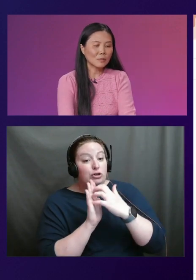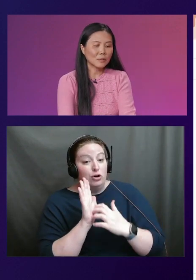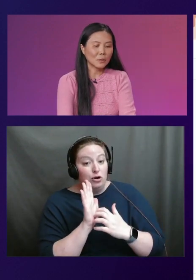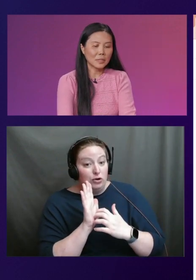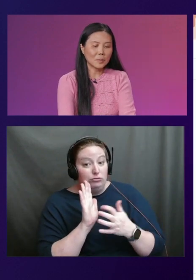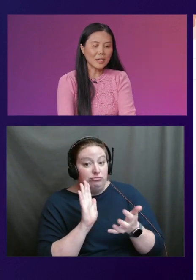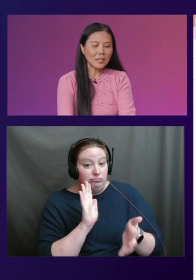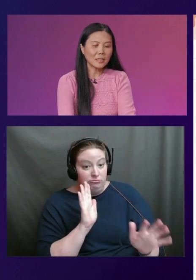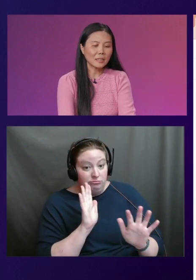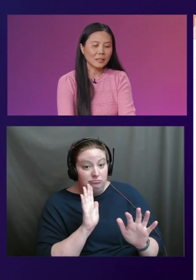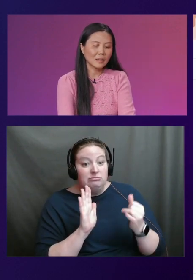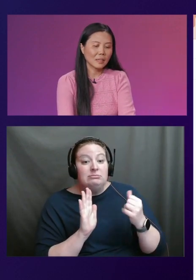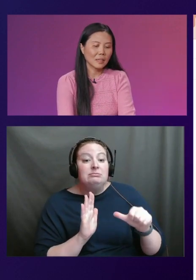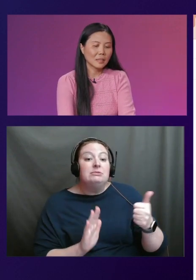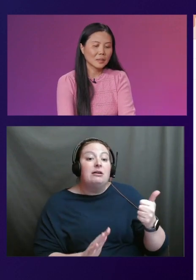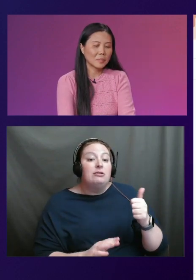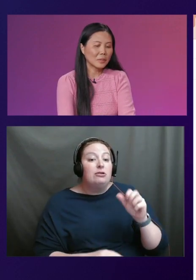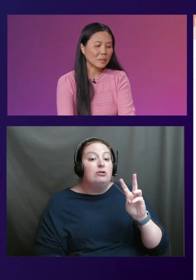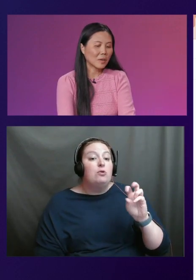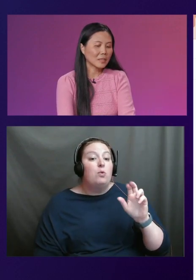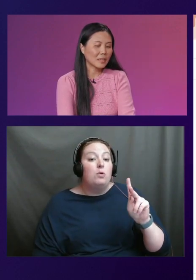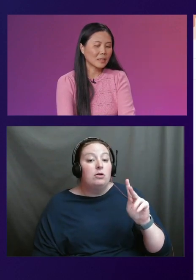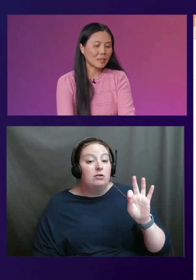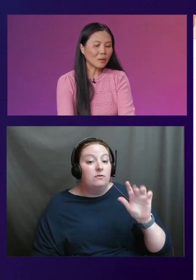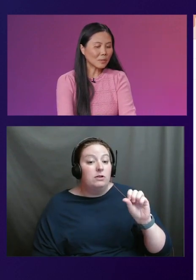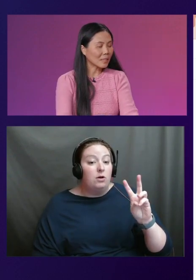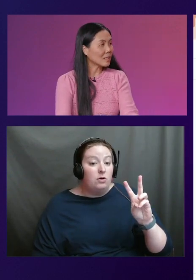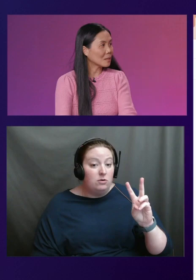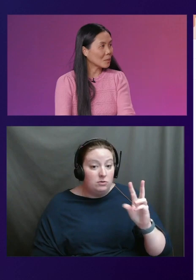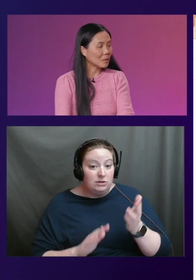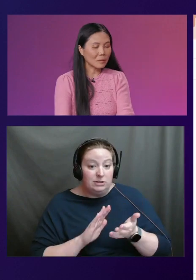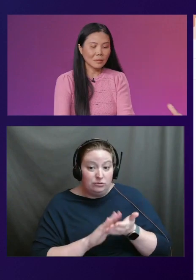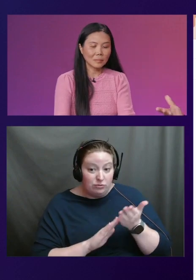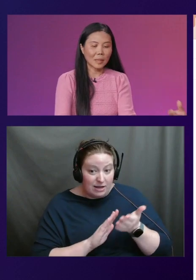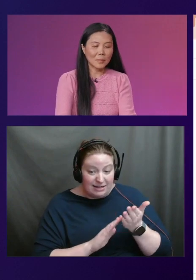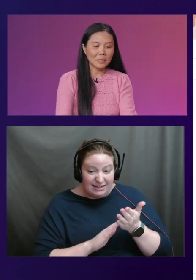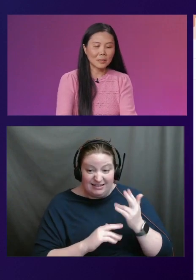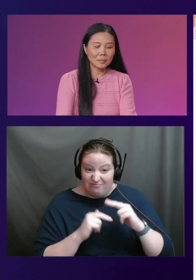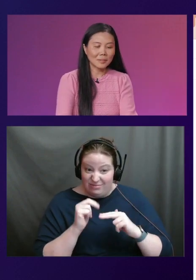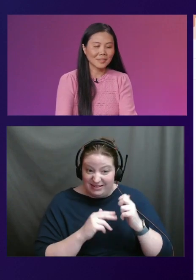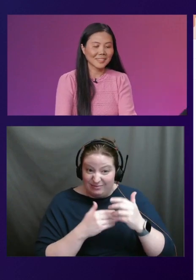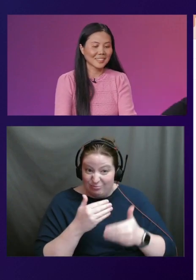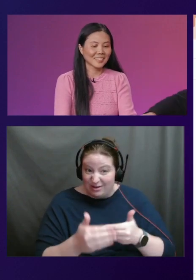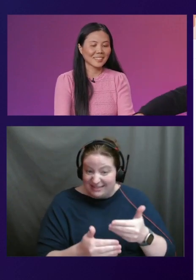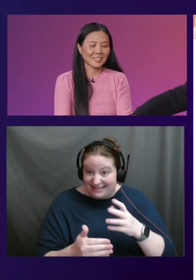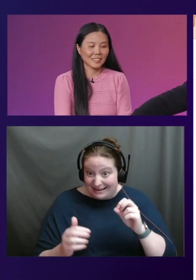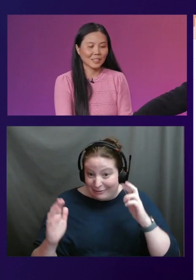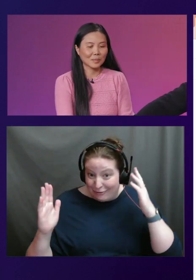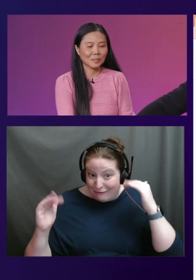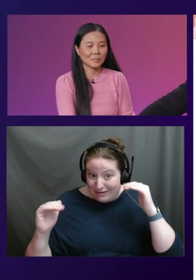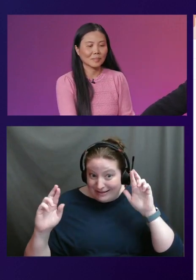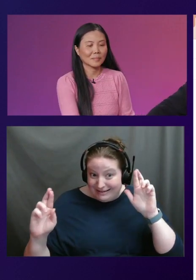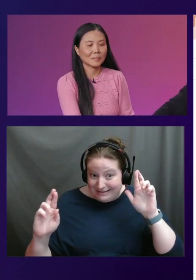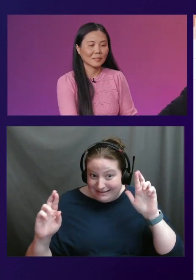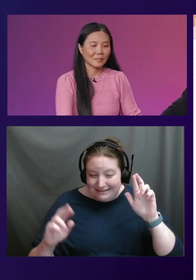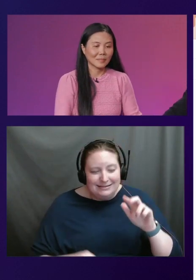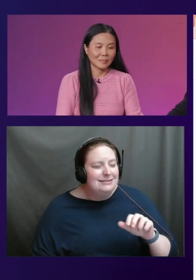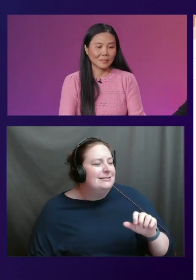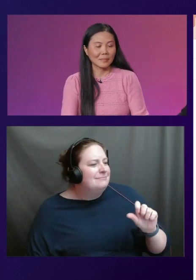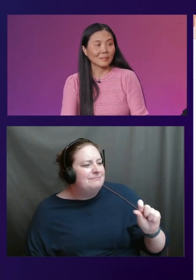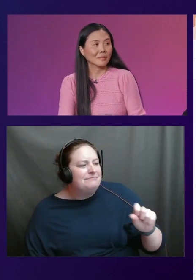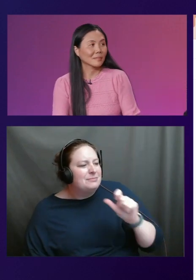another workflow is running, it's building process, and hopefully it will publish it. So we're not going to wait on it